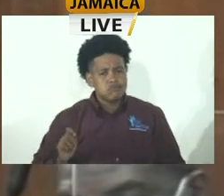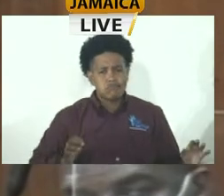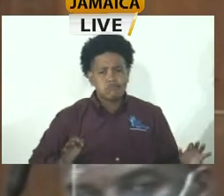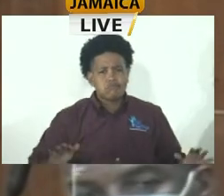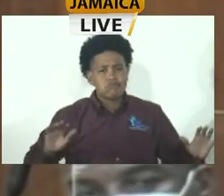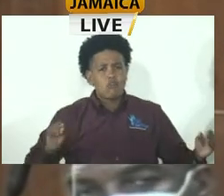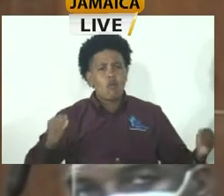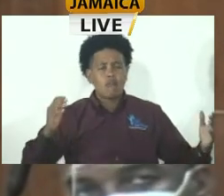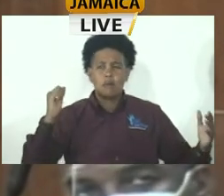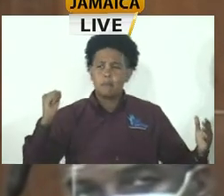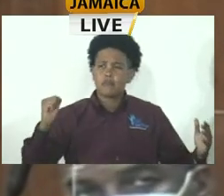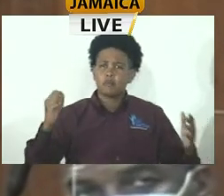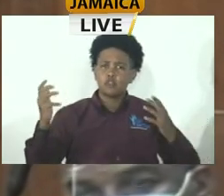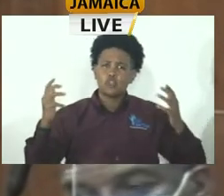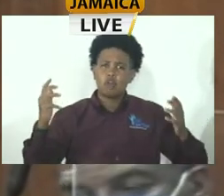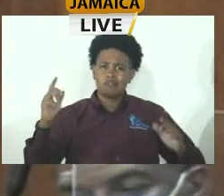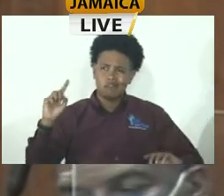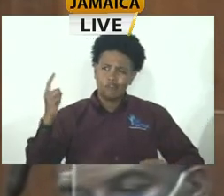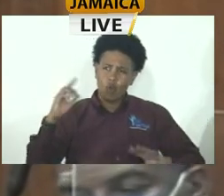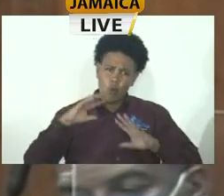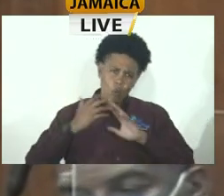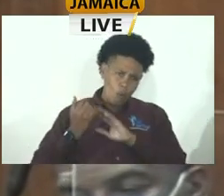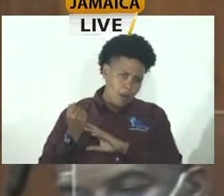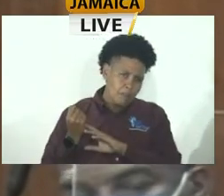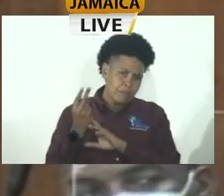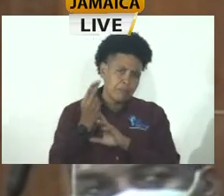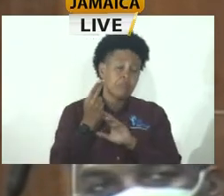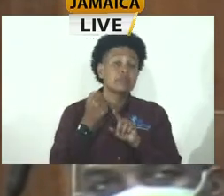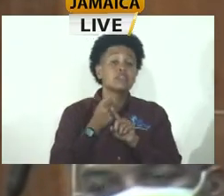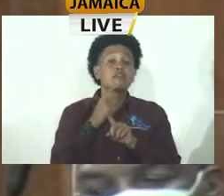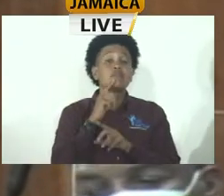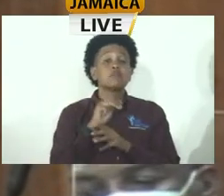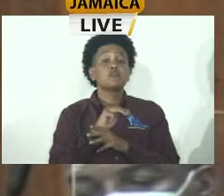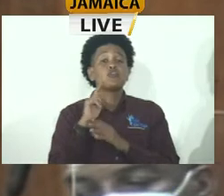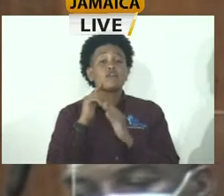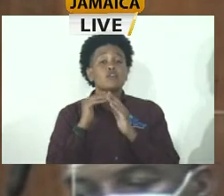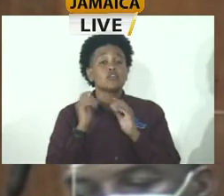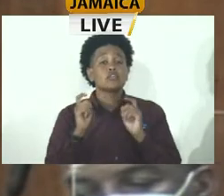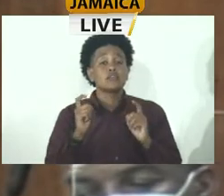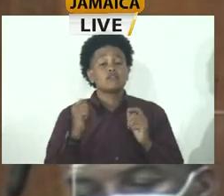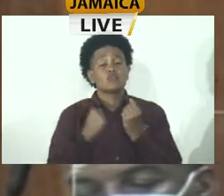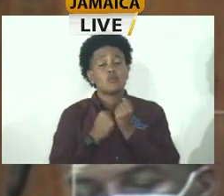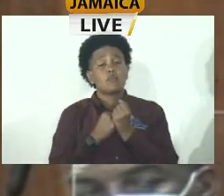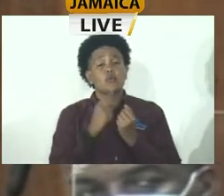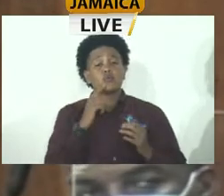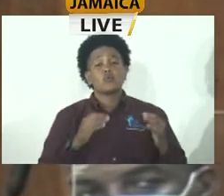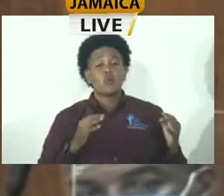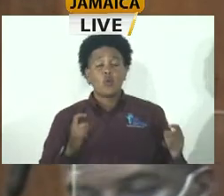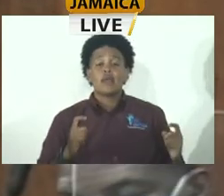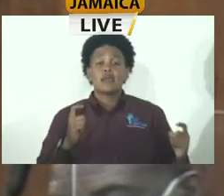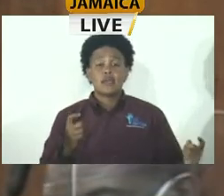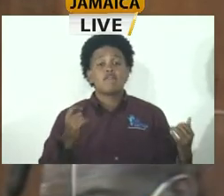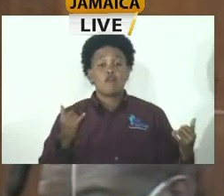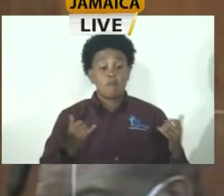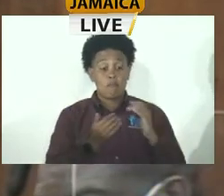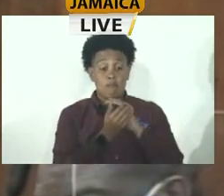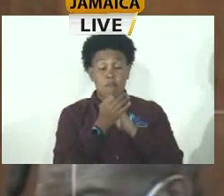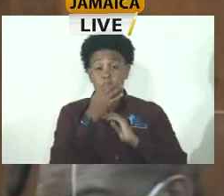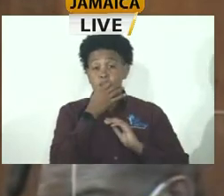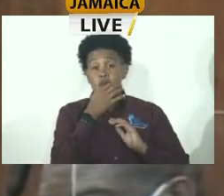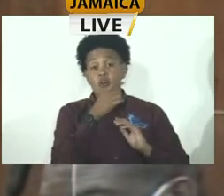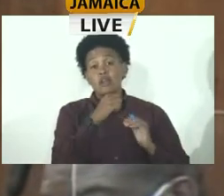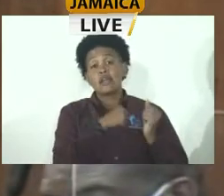ministry of justice has been given ongoing support to the courts equipping them with the modern infrastructure and the